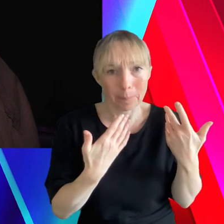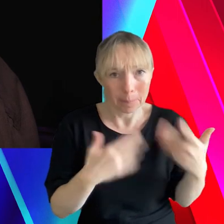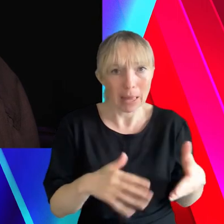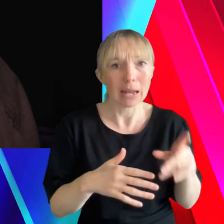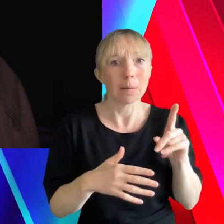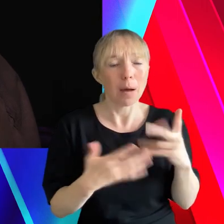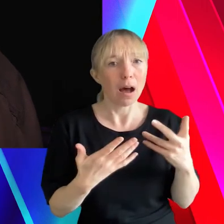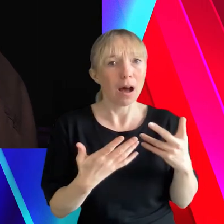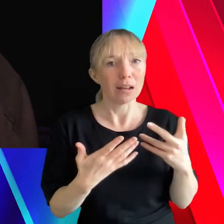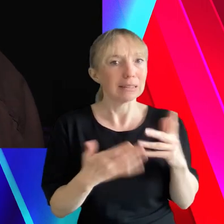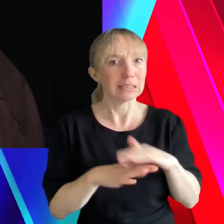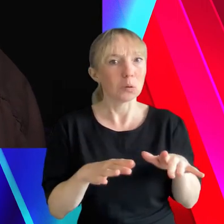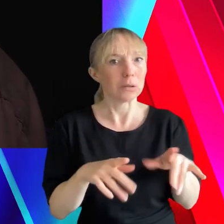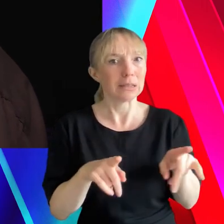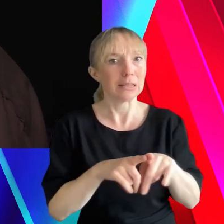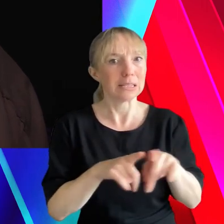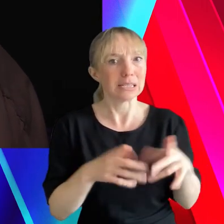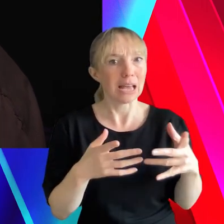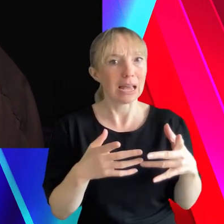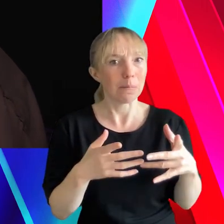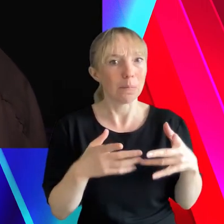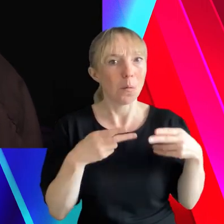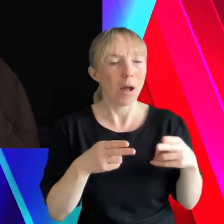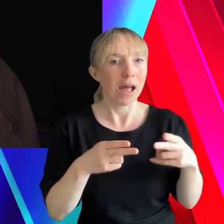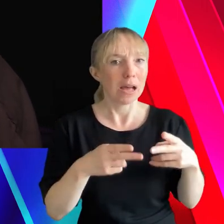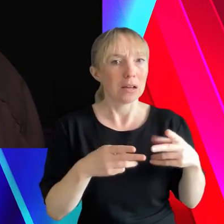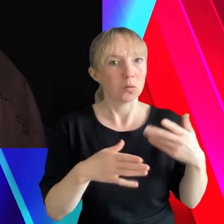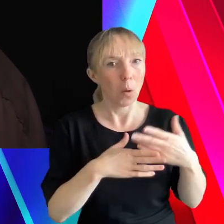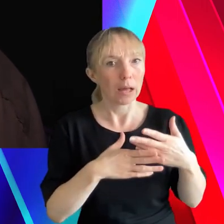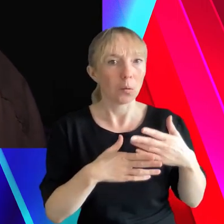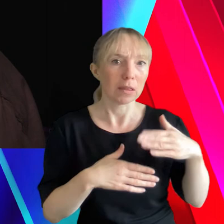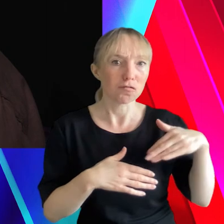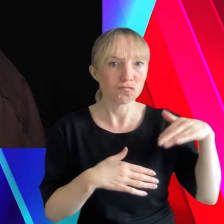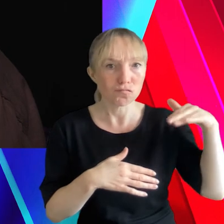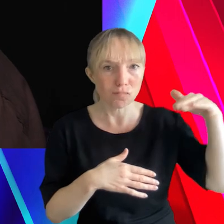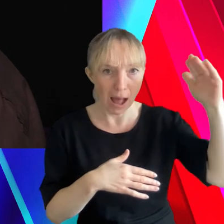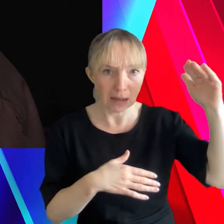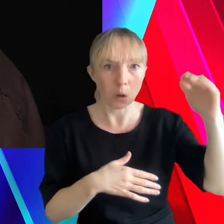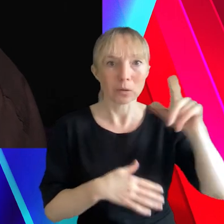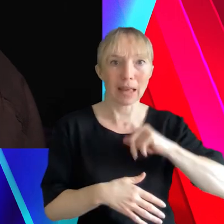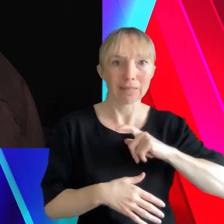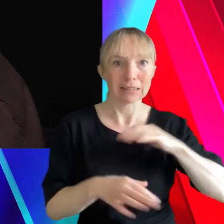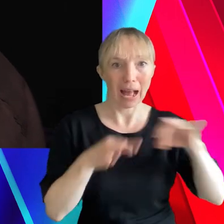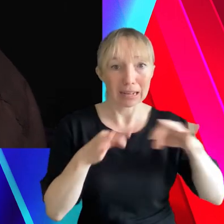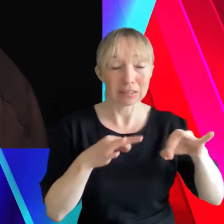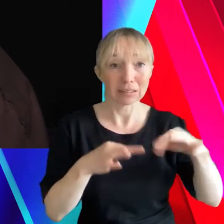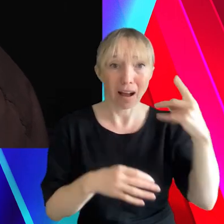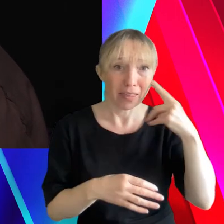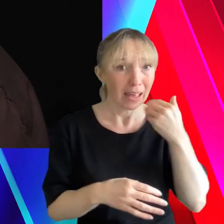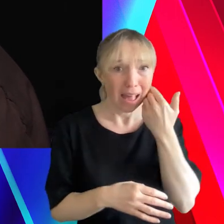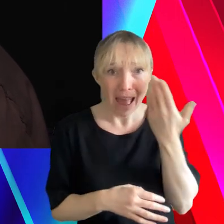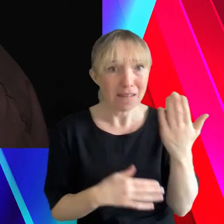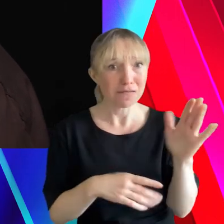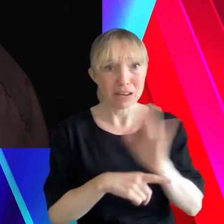it isn't in the same department as working with grown-up character actors. And you, in I think pretty well every film, you